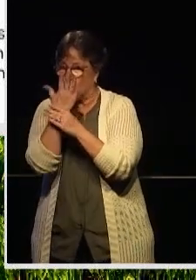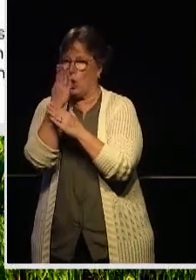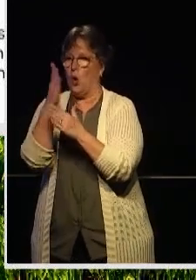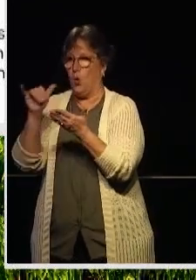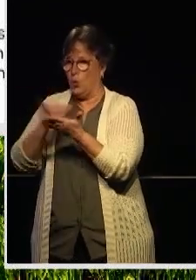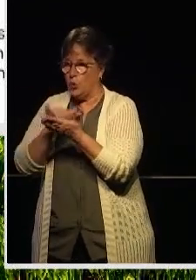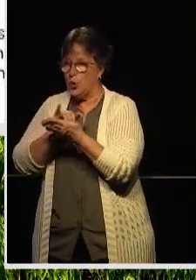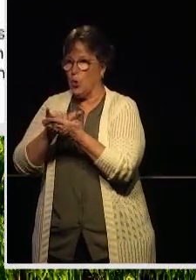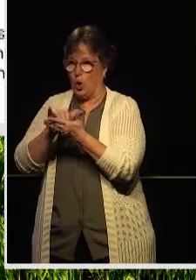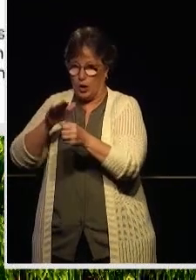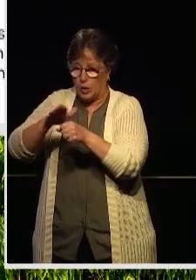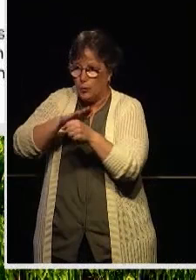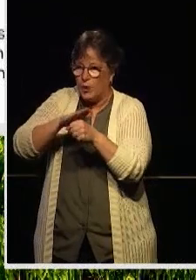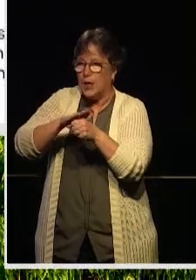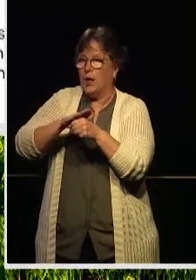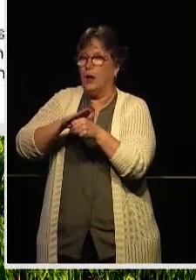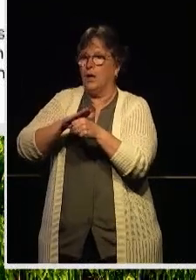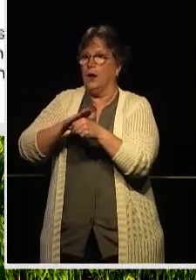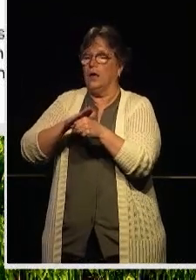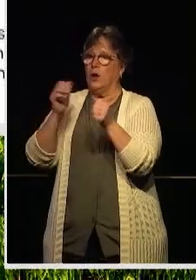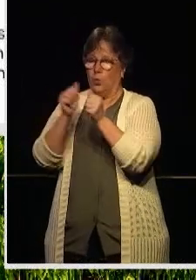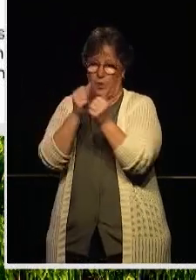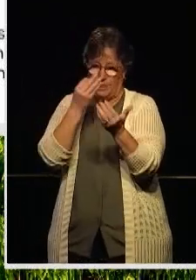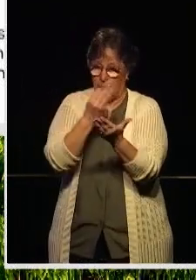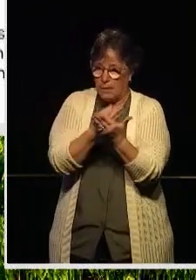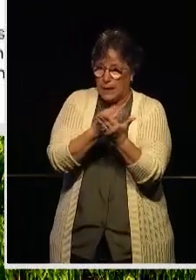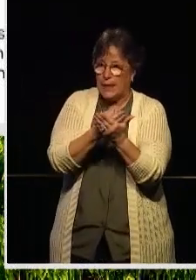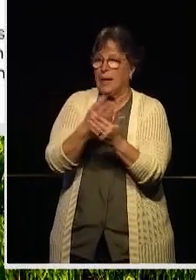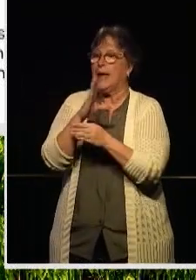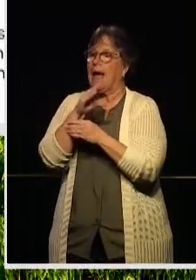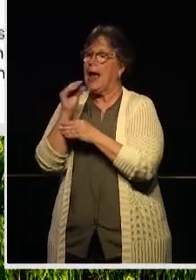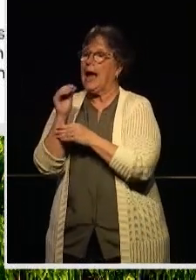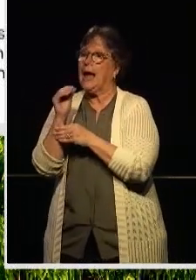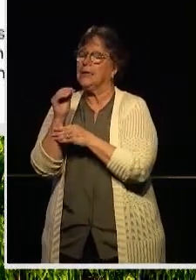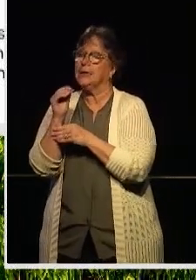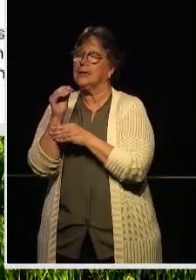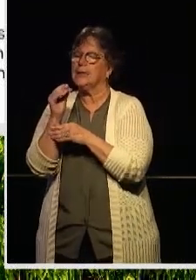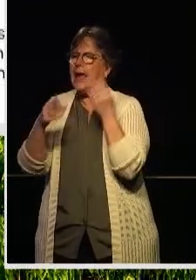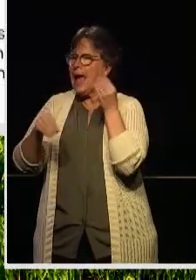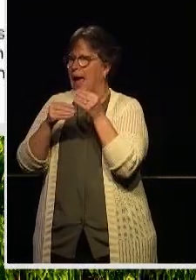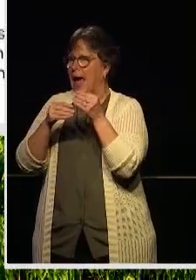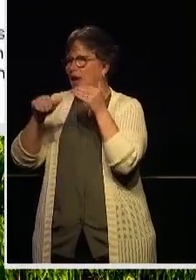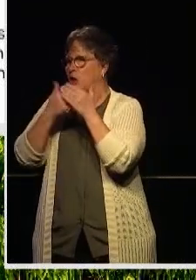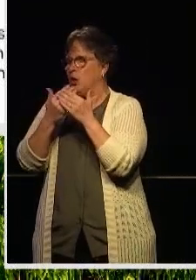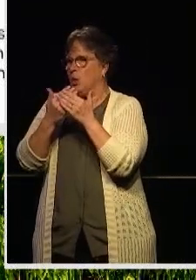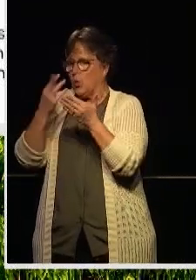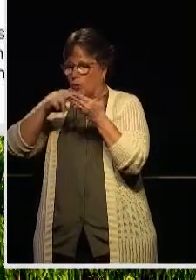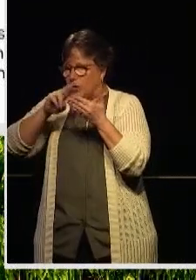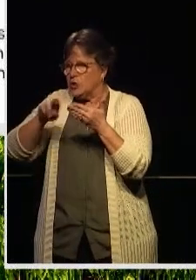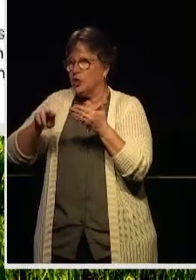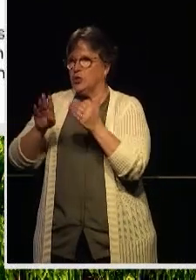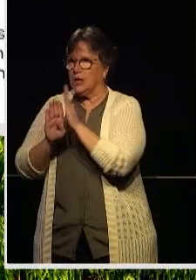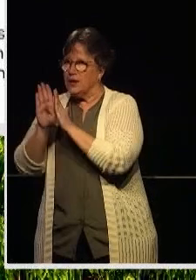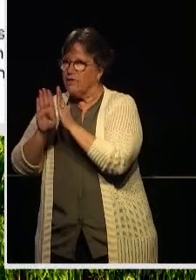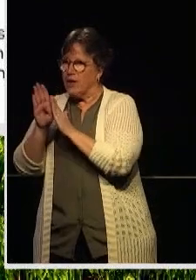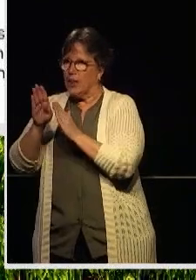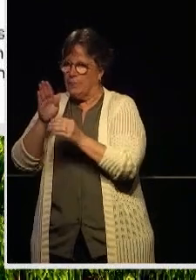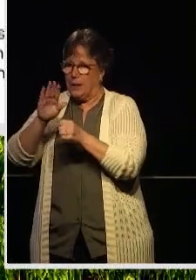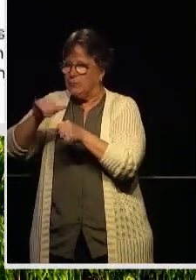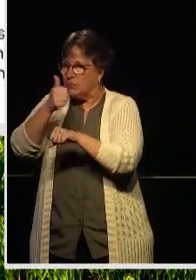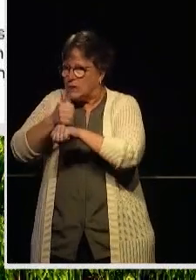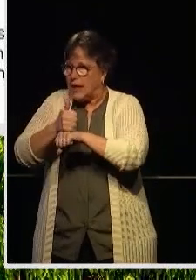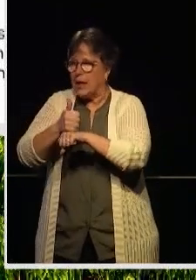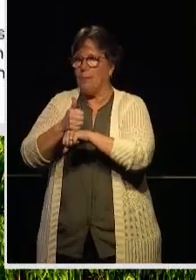not only just for business development and commercial expansion, but also add for new R&D setup facility for adding new